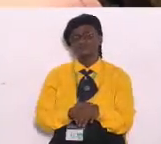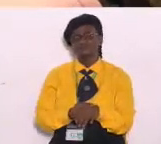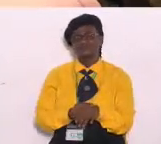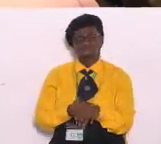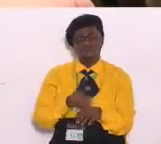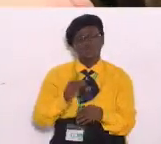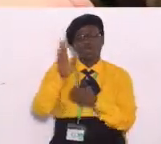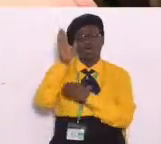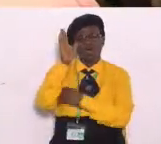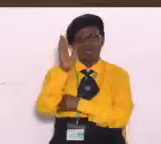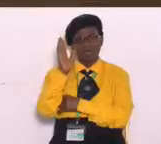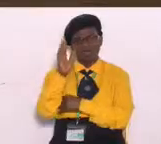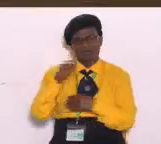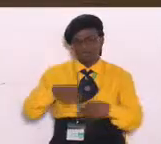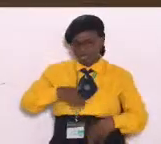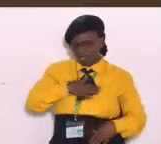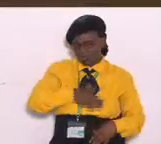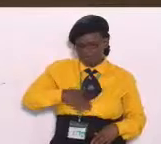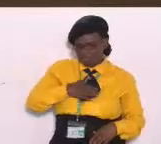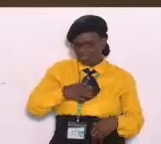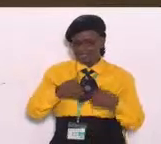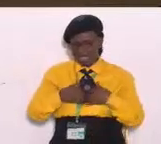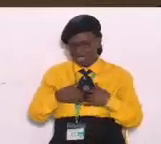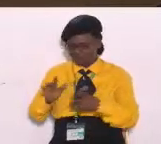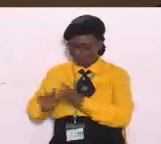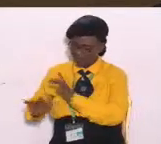God, please have mercy